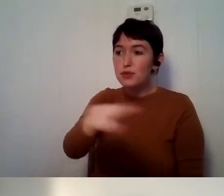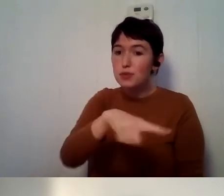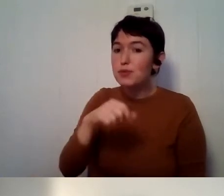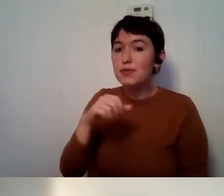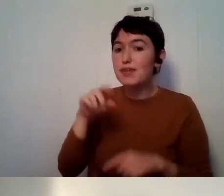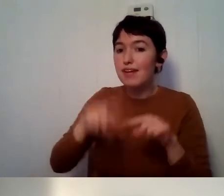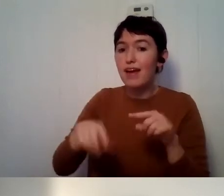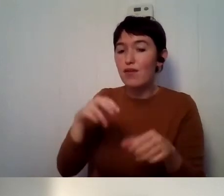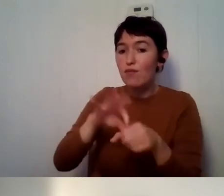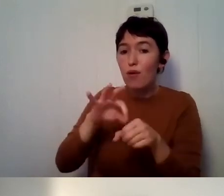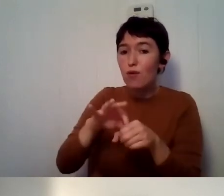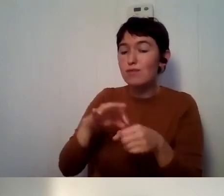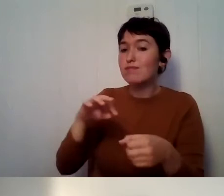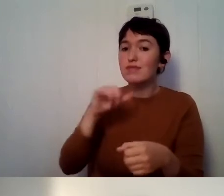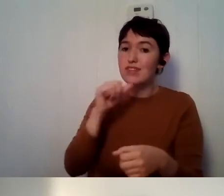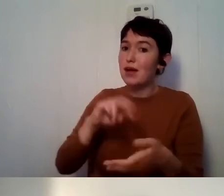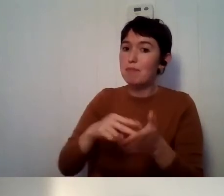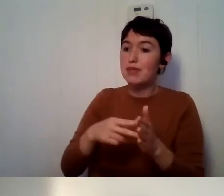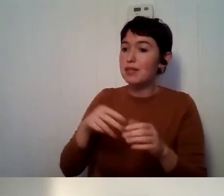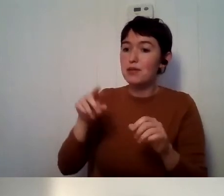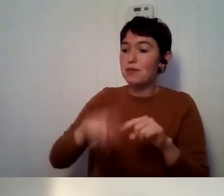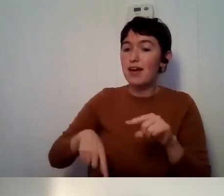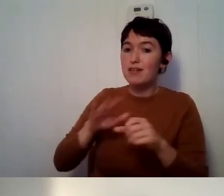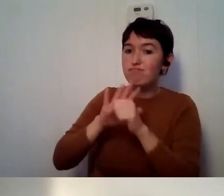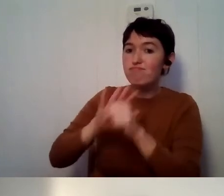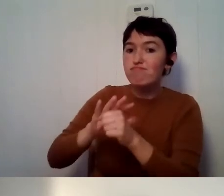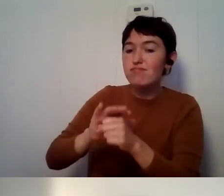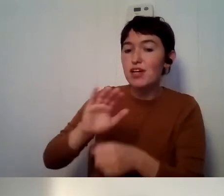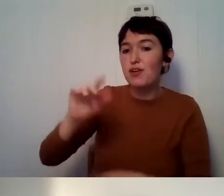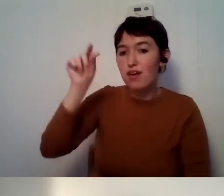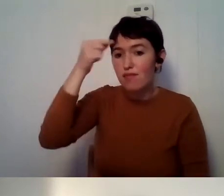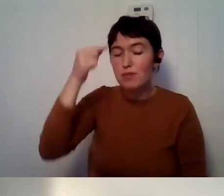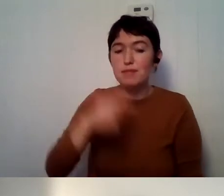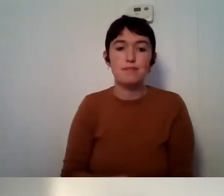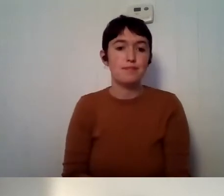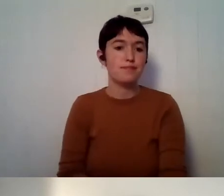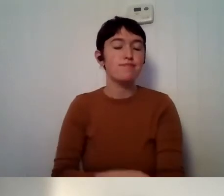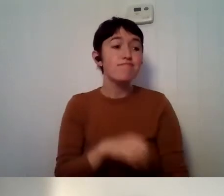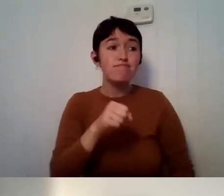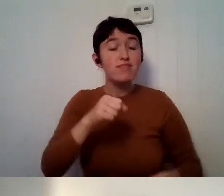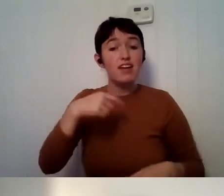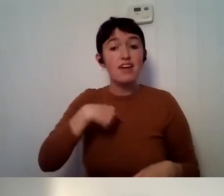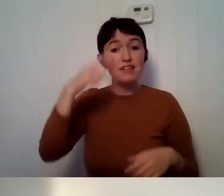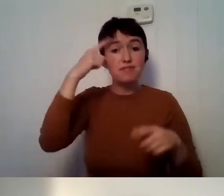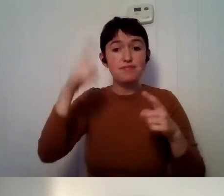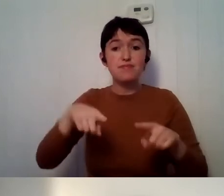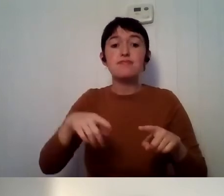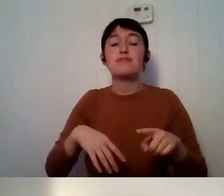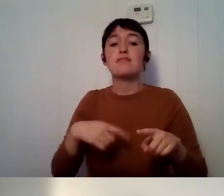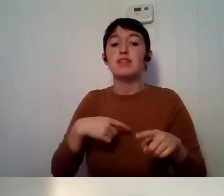it. Yeah, absolutely. I agree with both of you there, and particularly what Maddie said. Get people engaged in the